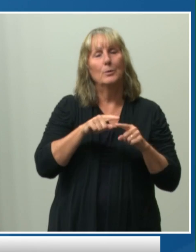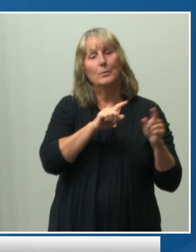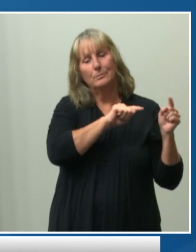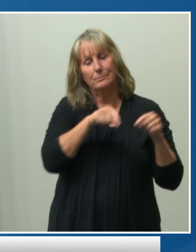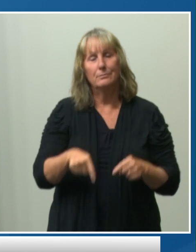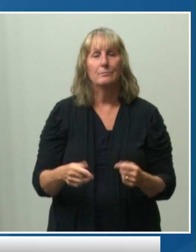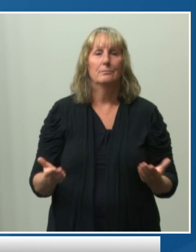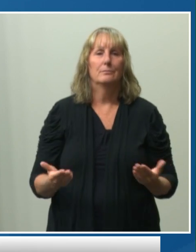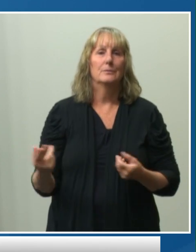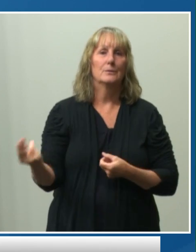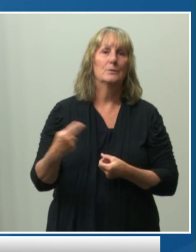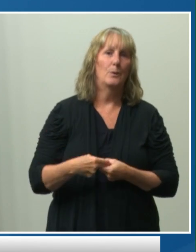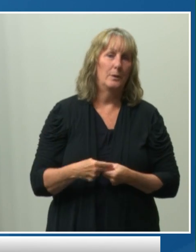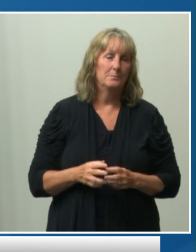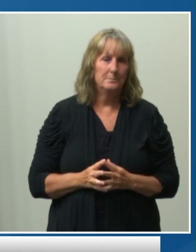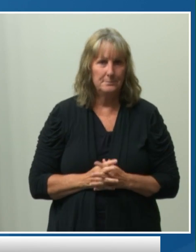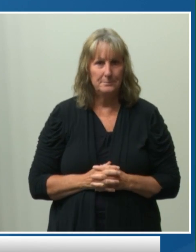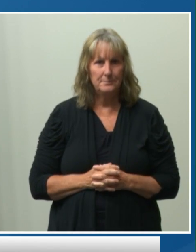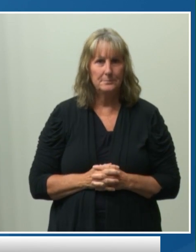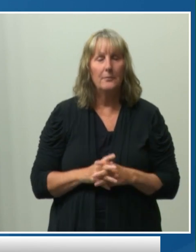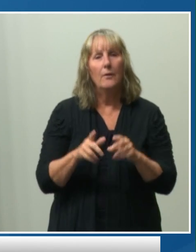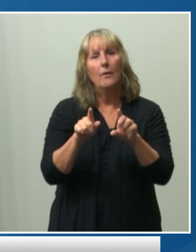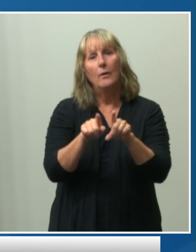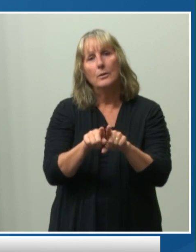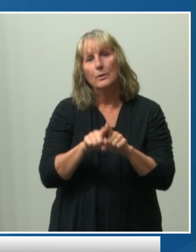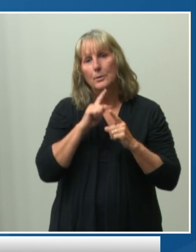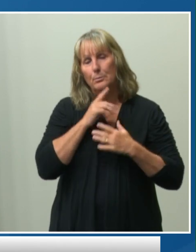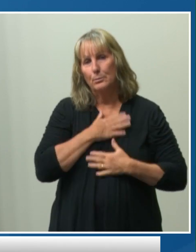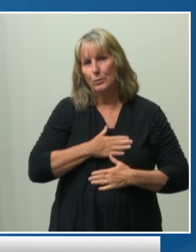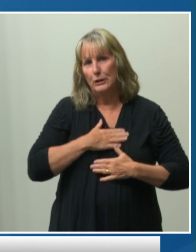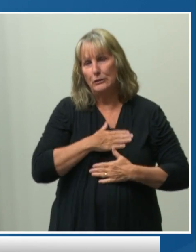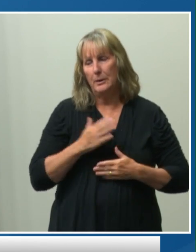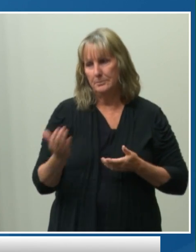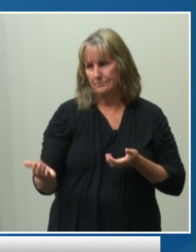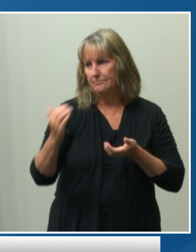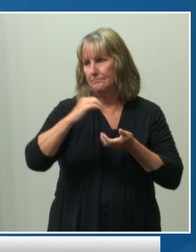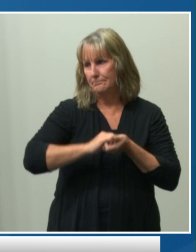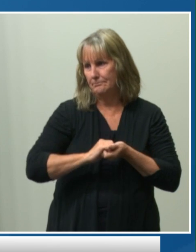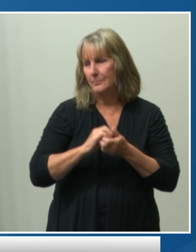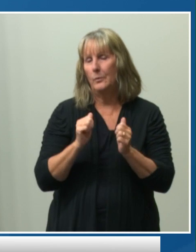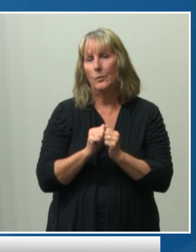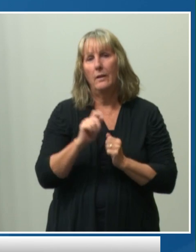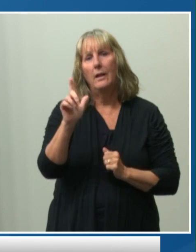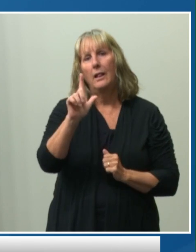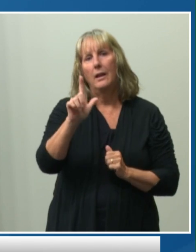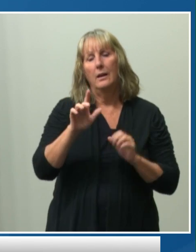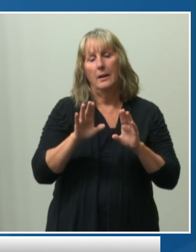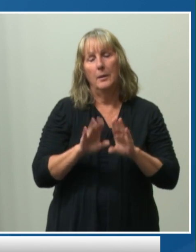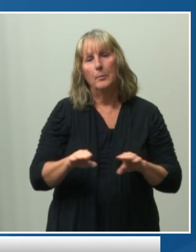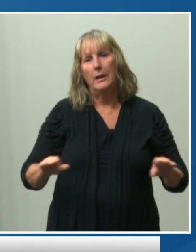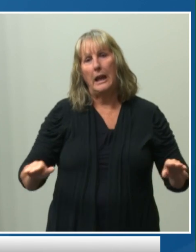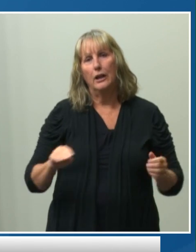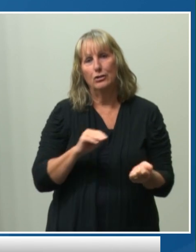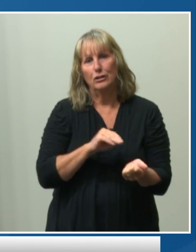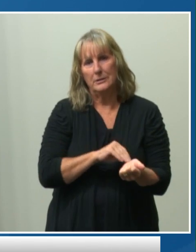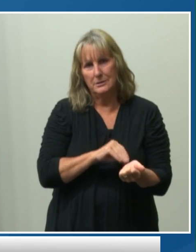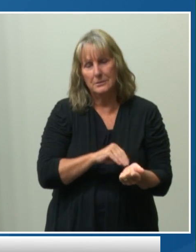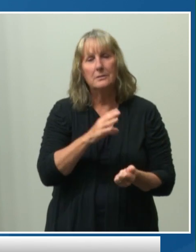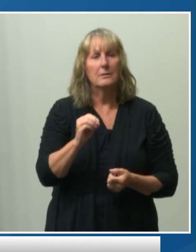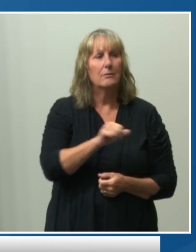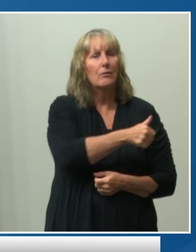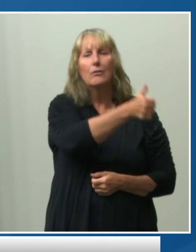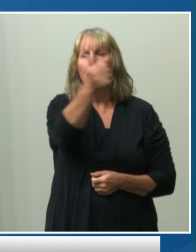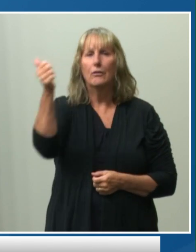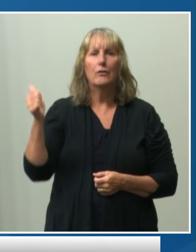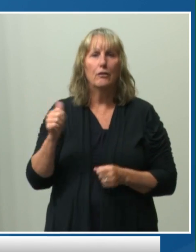busy schedule to join us today. We also appreciate the partnership with Lincoln Pediatrics and our other